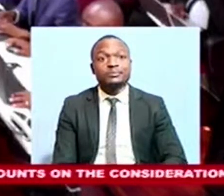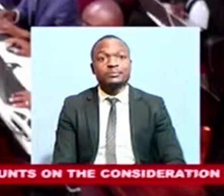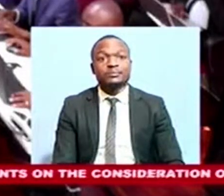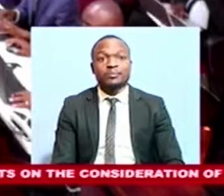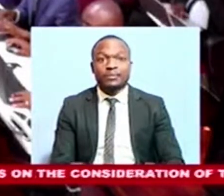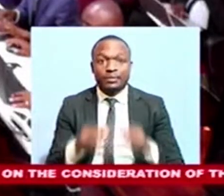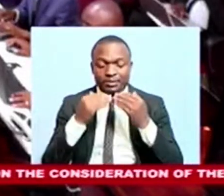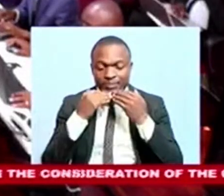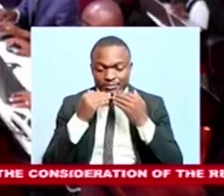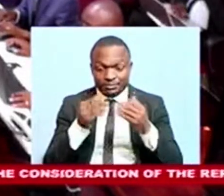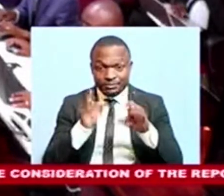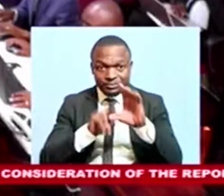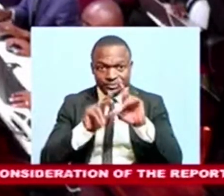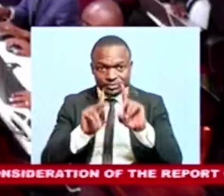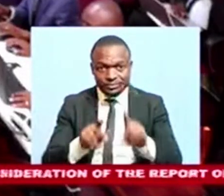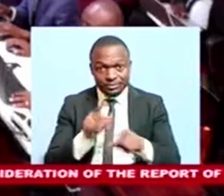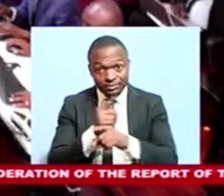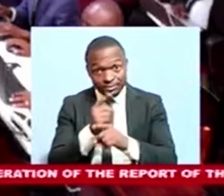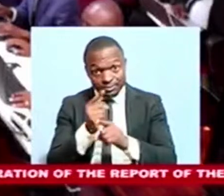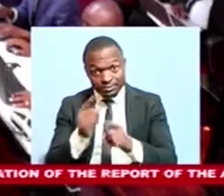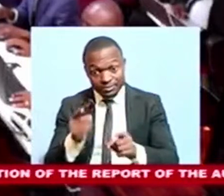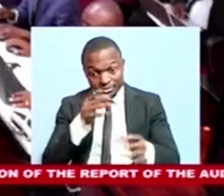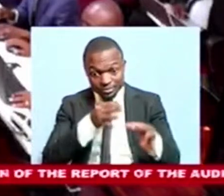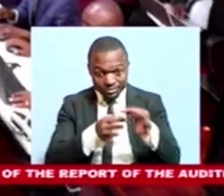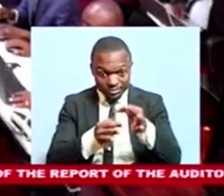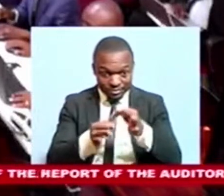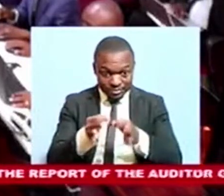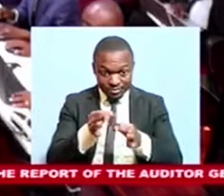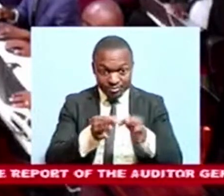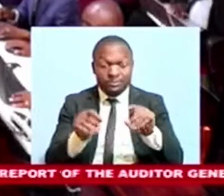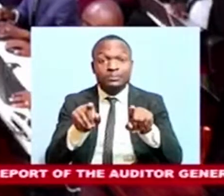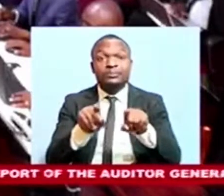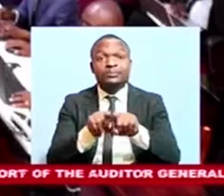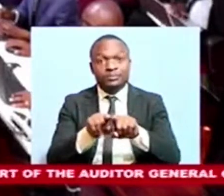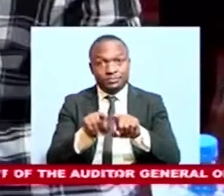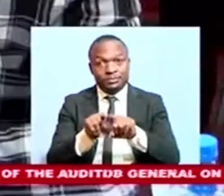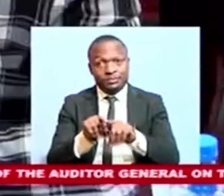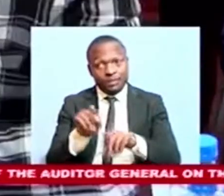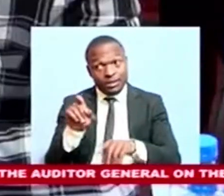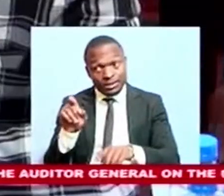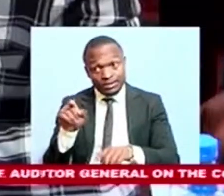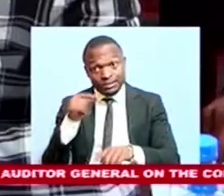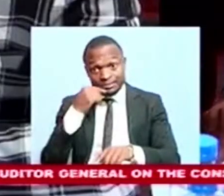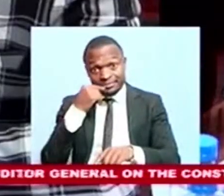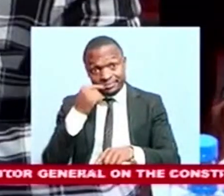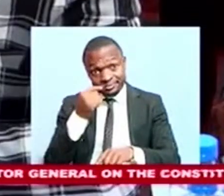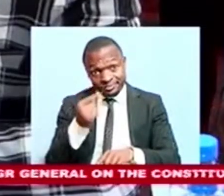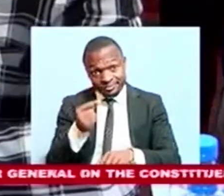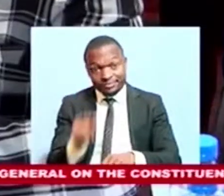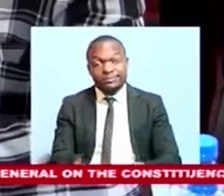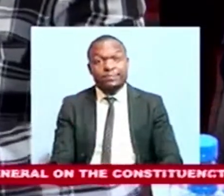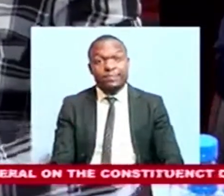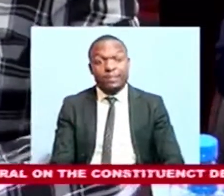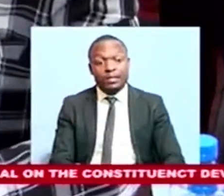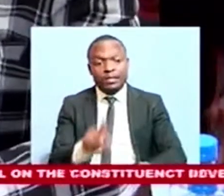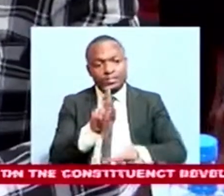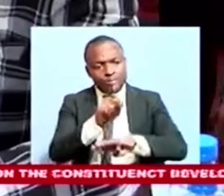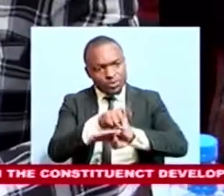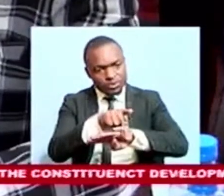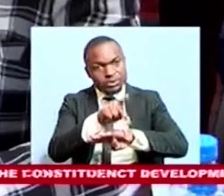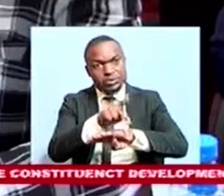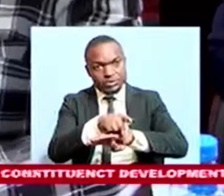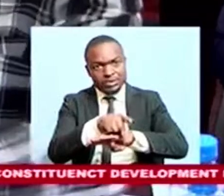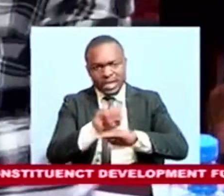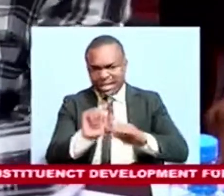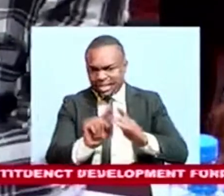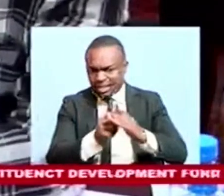Thank you, Chair. Maybe just a clarity on the same. Like I stated, the project, it was